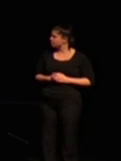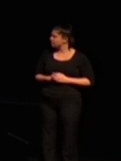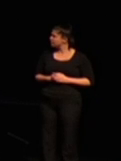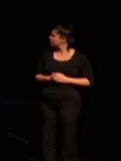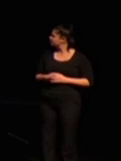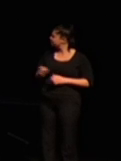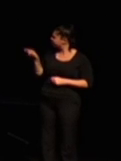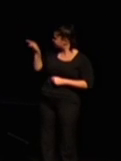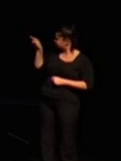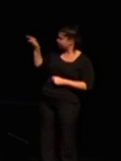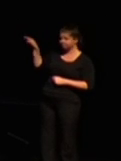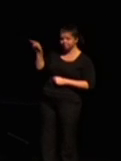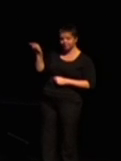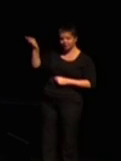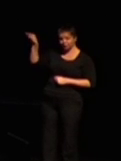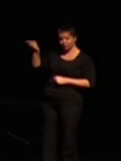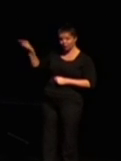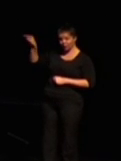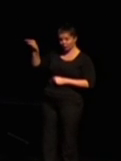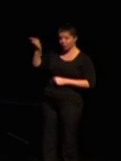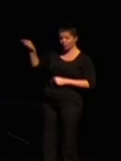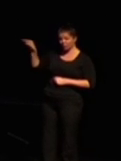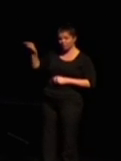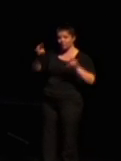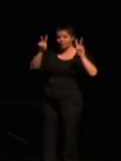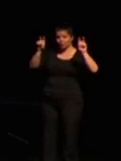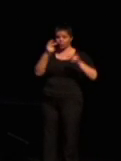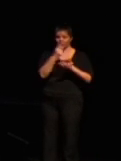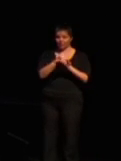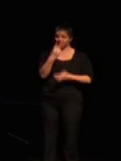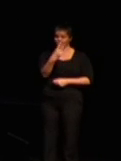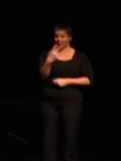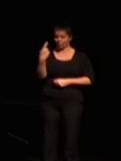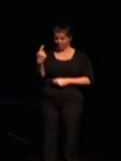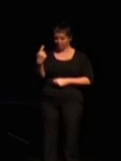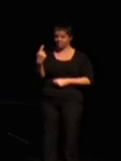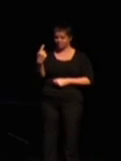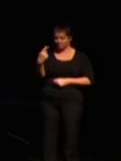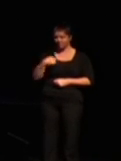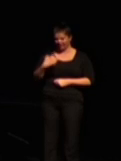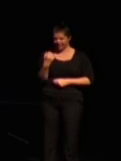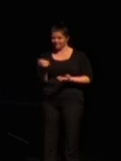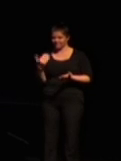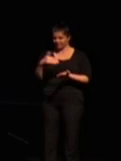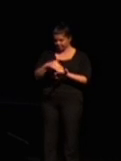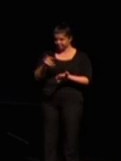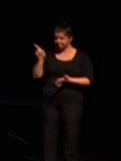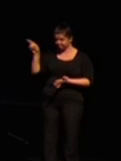This one with the circle on it, it's chromosome 21.